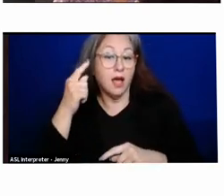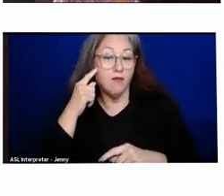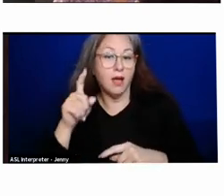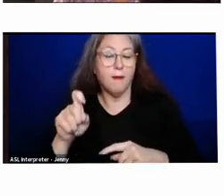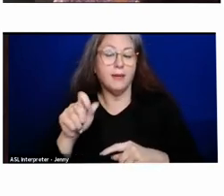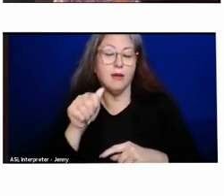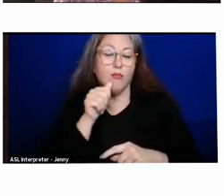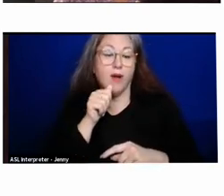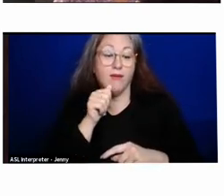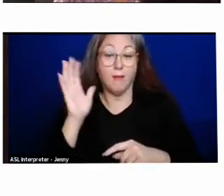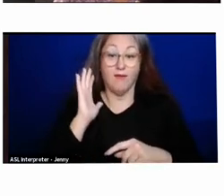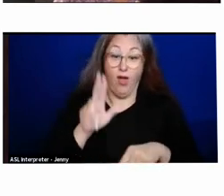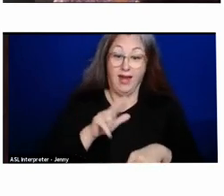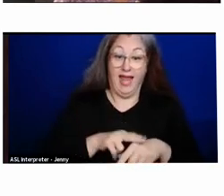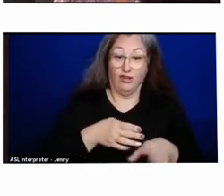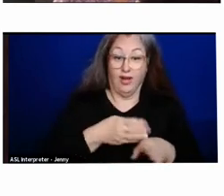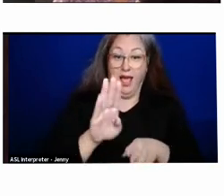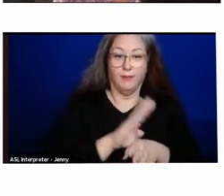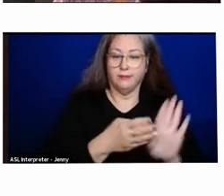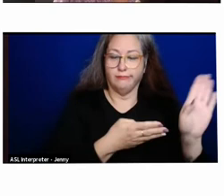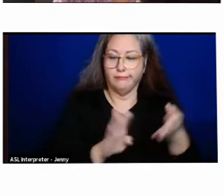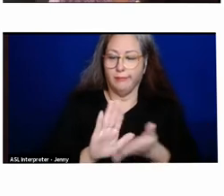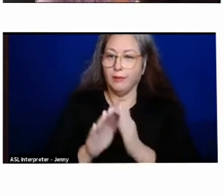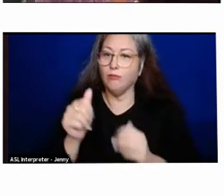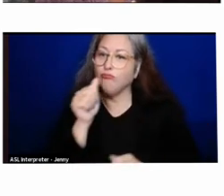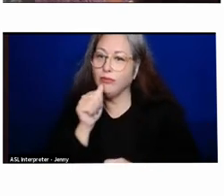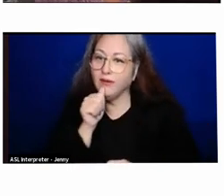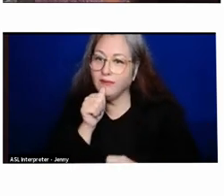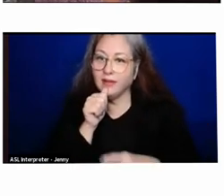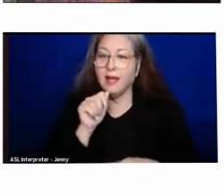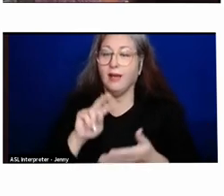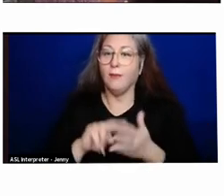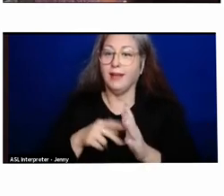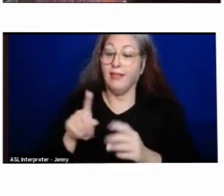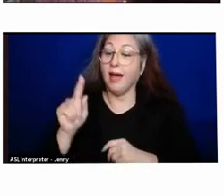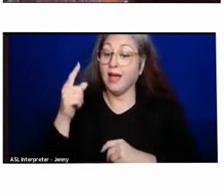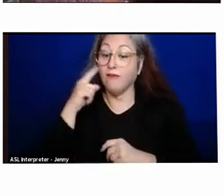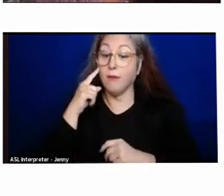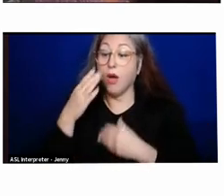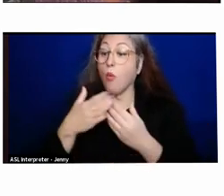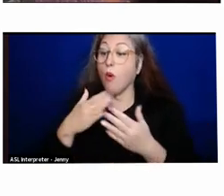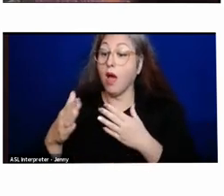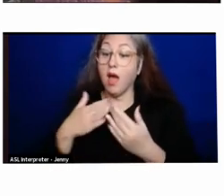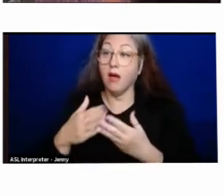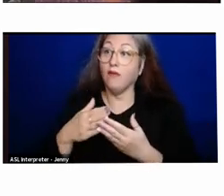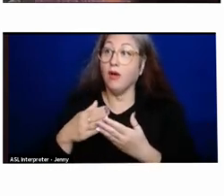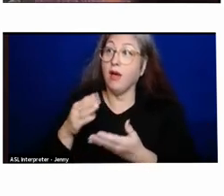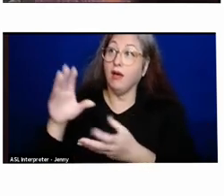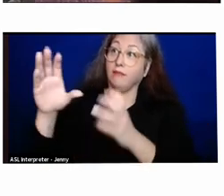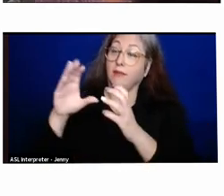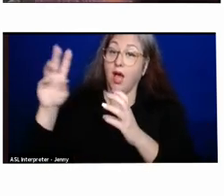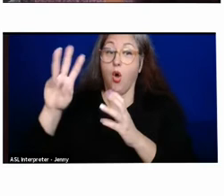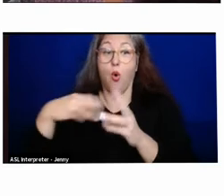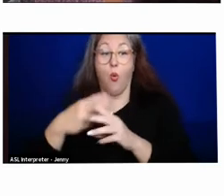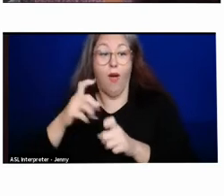privatized previously nationalized businesses and services, and that governments basically scrapped support for anything that the World Bank did not deem